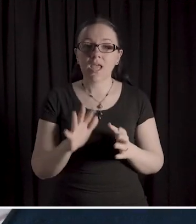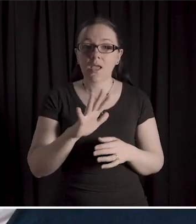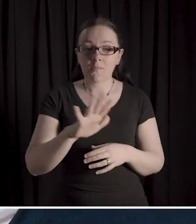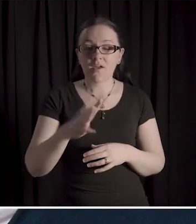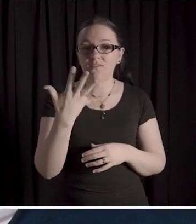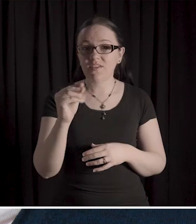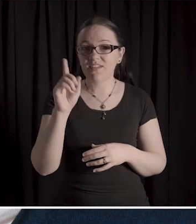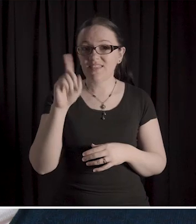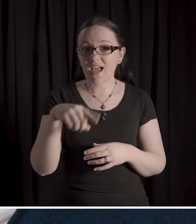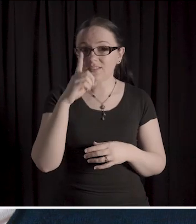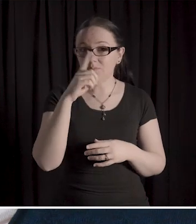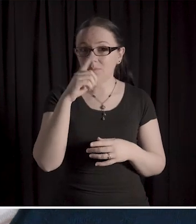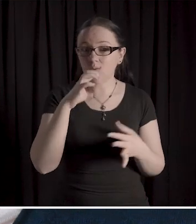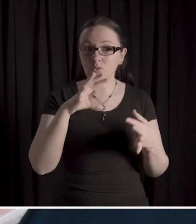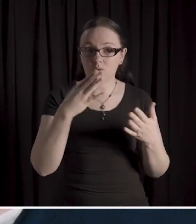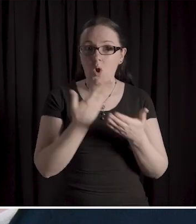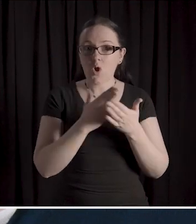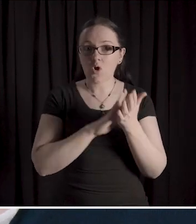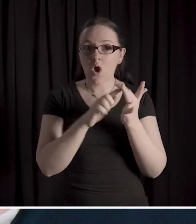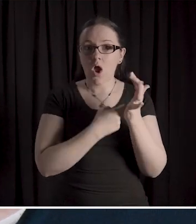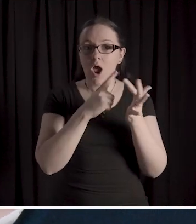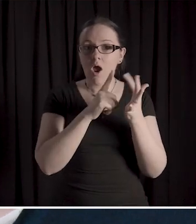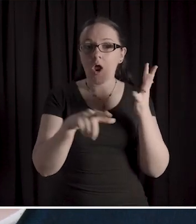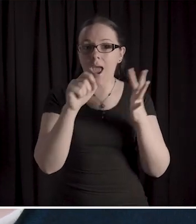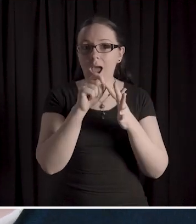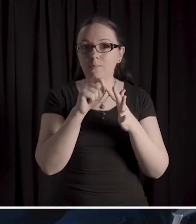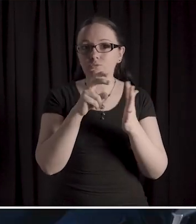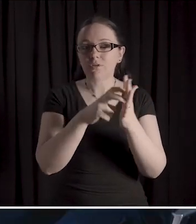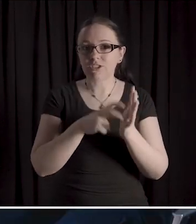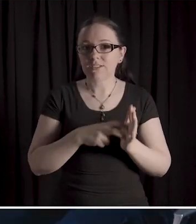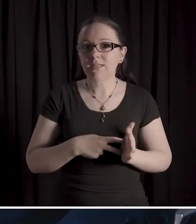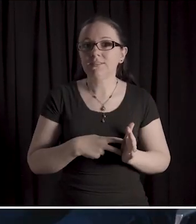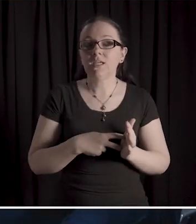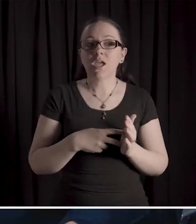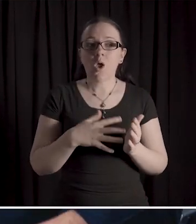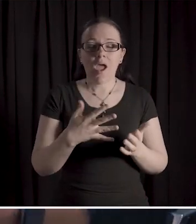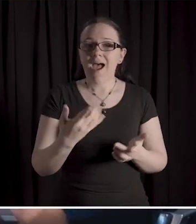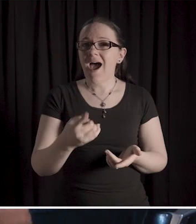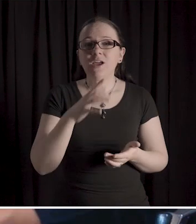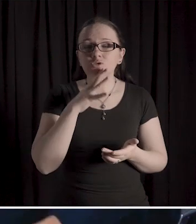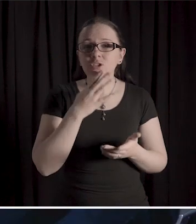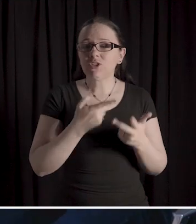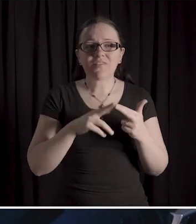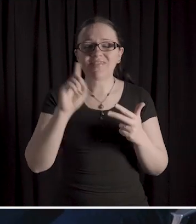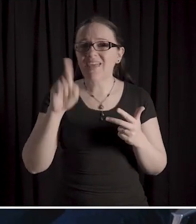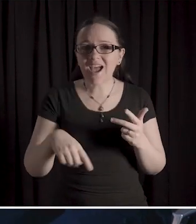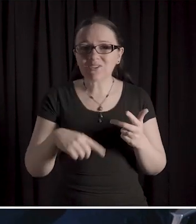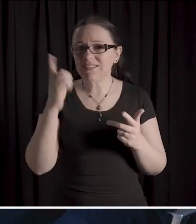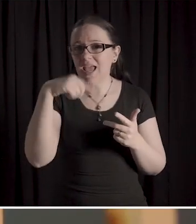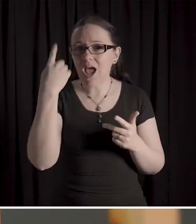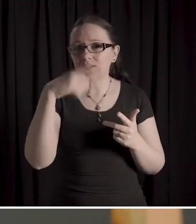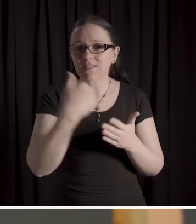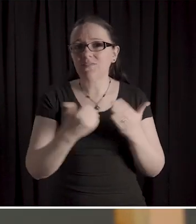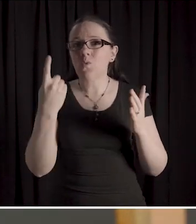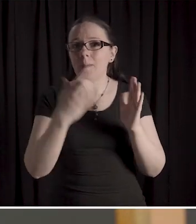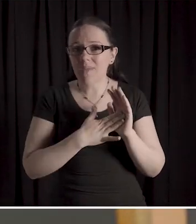already registered in the last 3 years about 50,000 people right around Australia. We are processing hundreds of thousands of hours a month